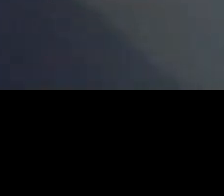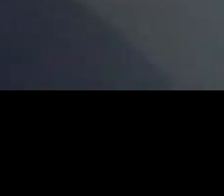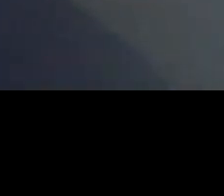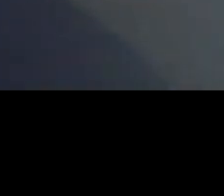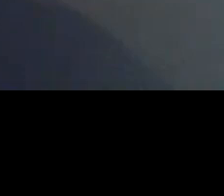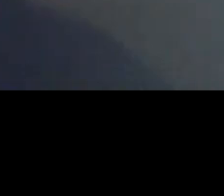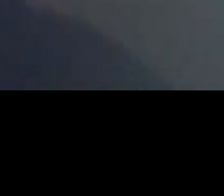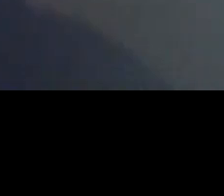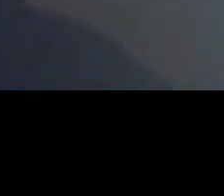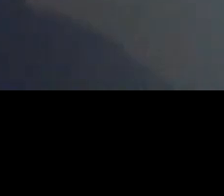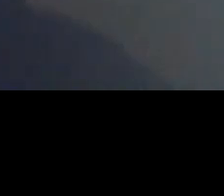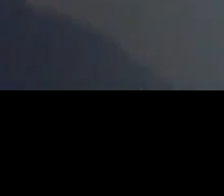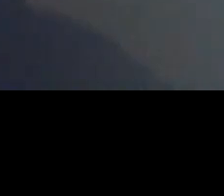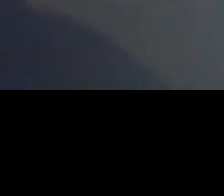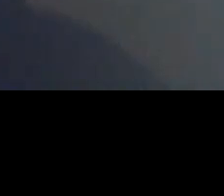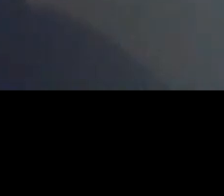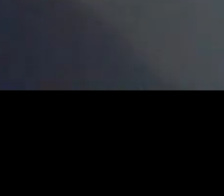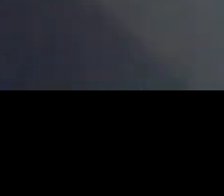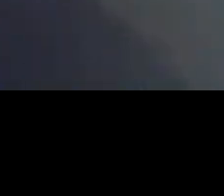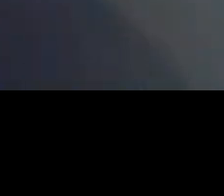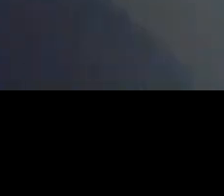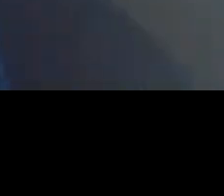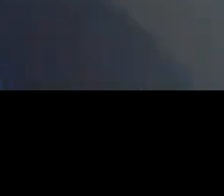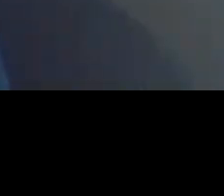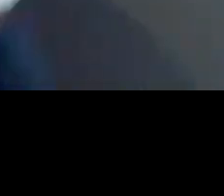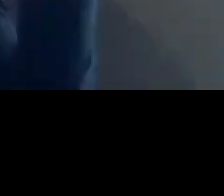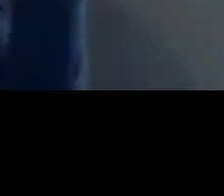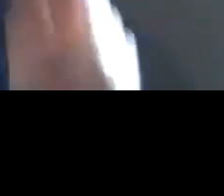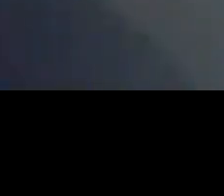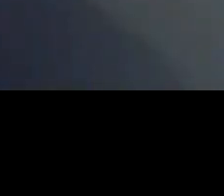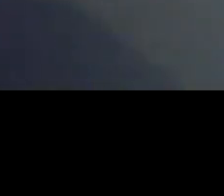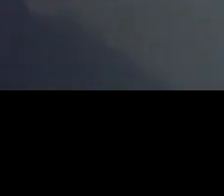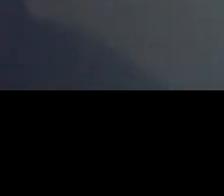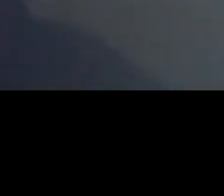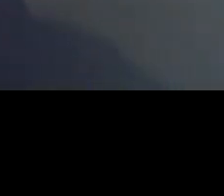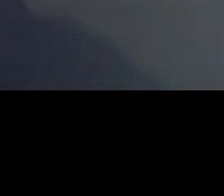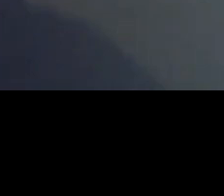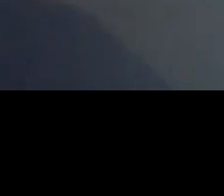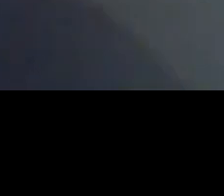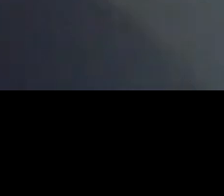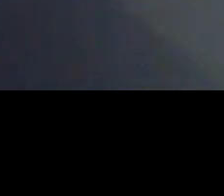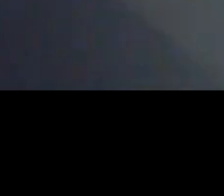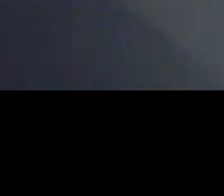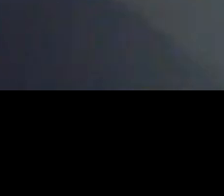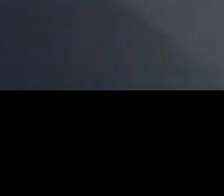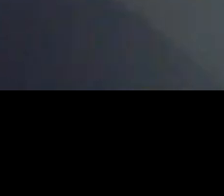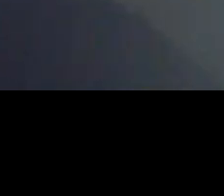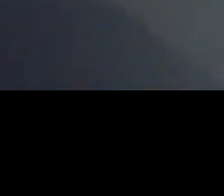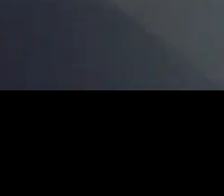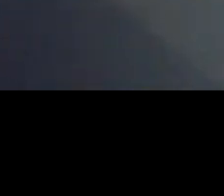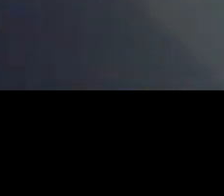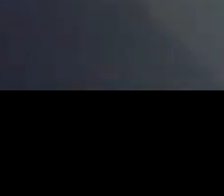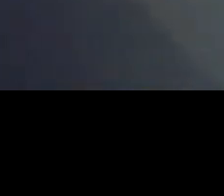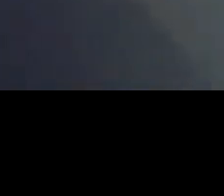We're just going to pull that back up, just so that you know what I'm talking Tricia, about. I was just going to try to find a cleaner version of